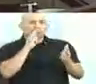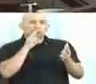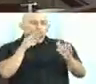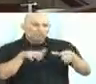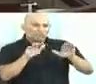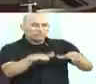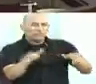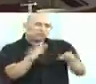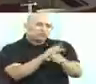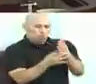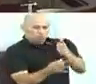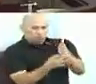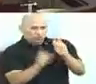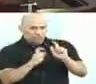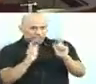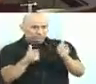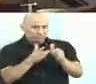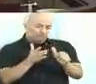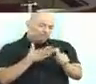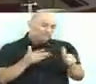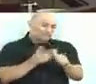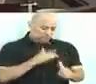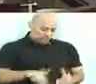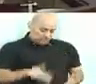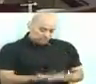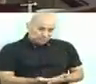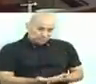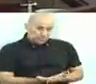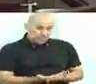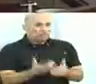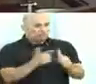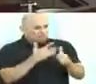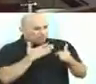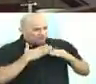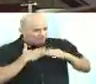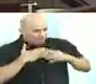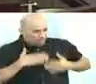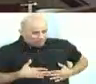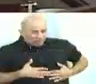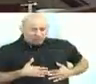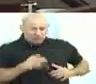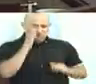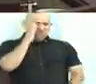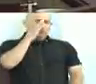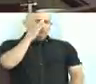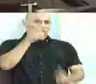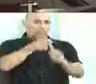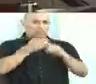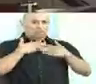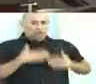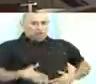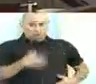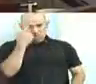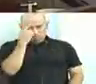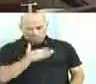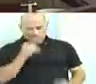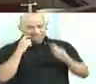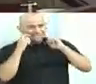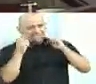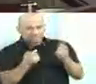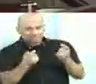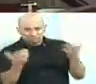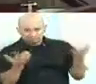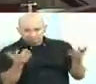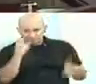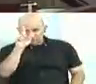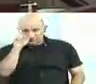my firstborn, high absurd, the first of my body, the fruit of my body, for the sin of my